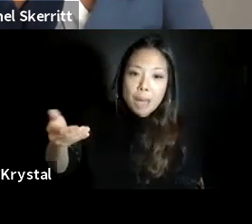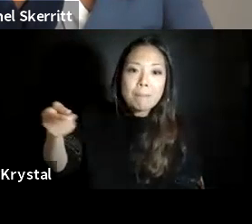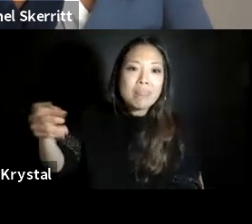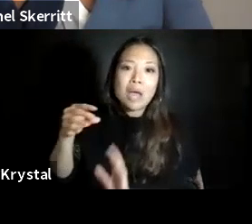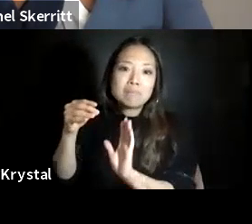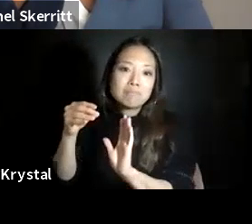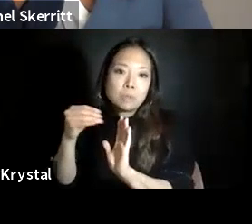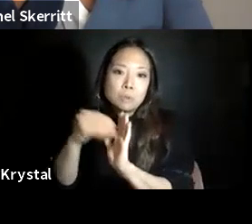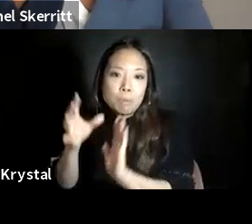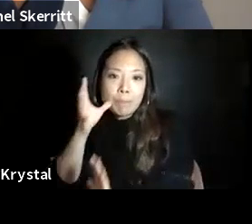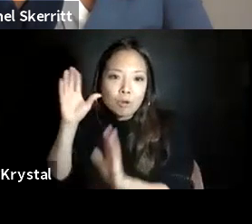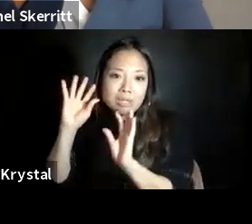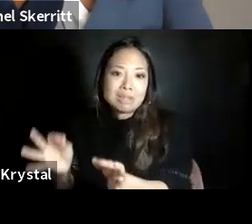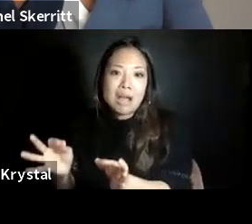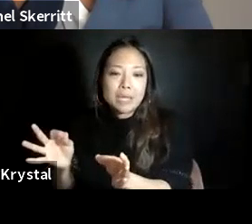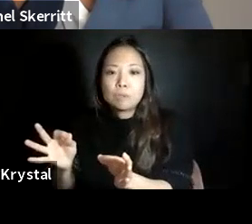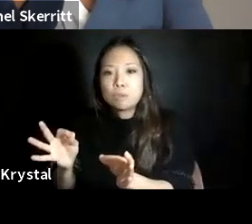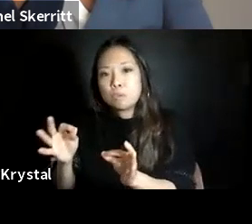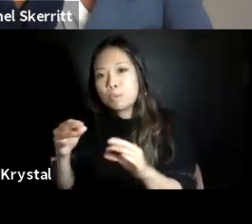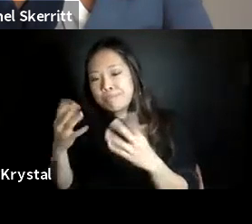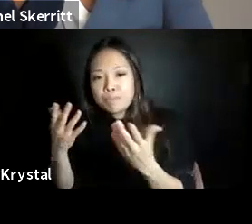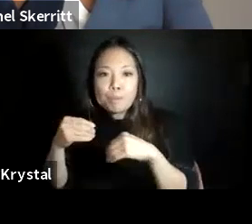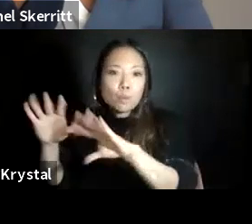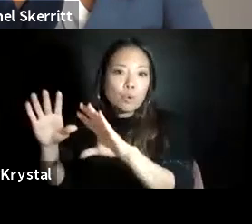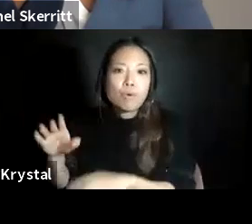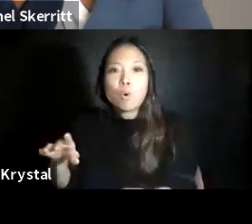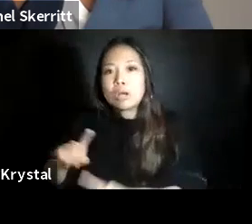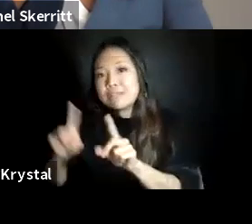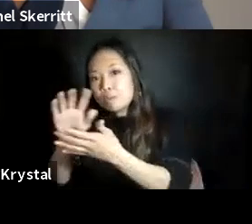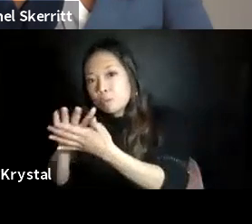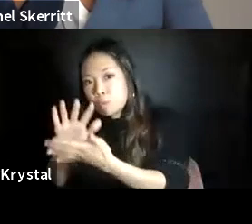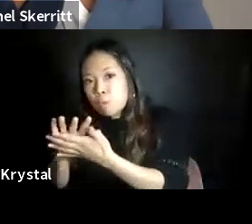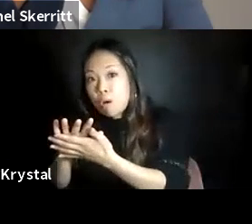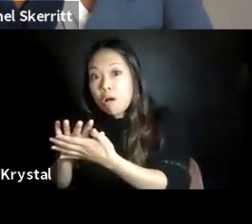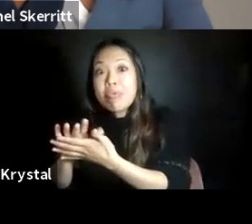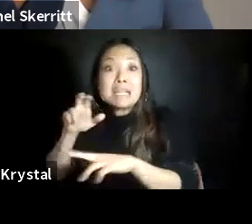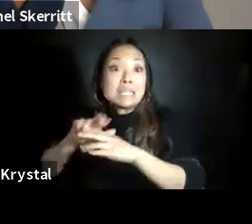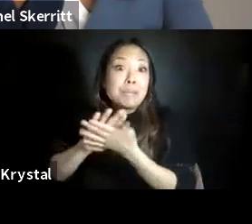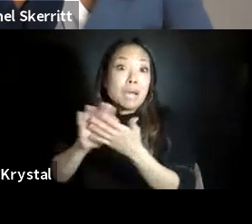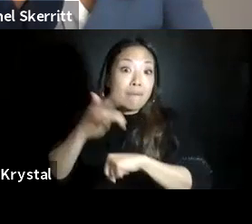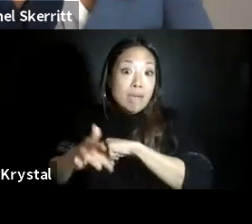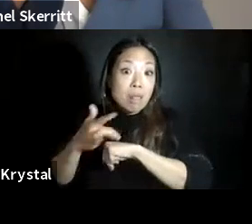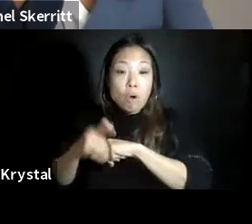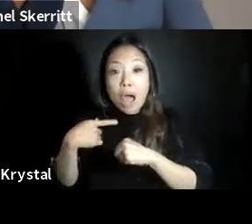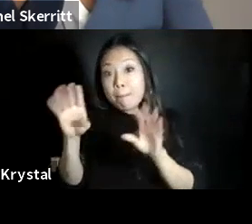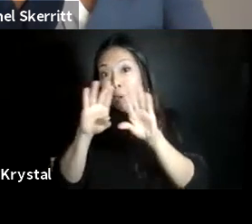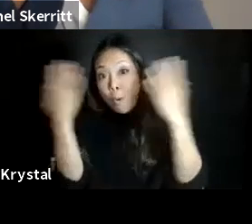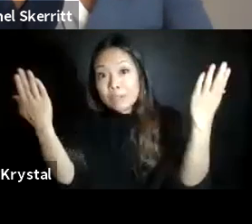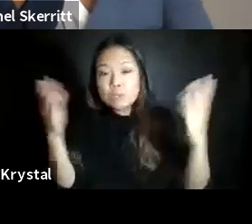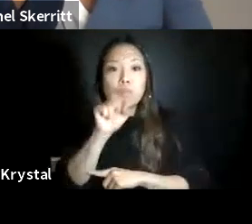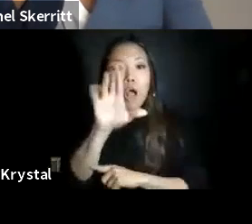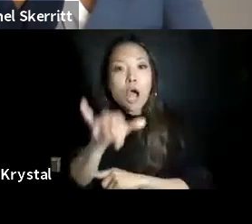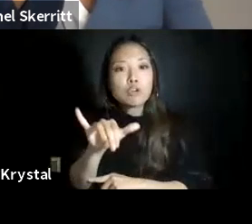or moving out of the district. There are seats available. I would be open to a lottery for those seats.